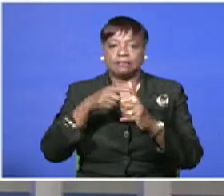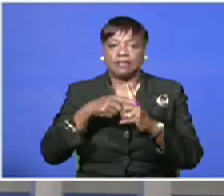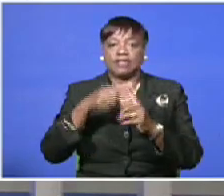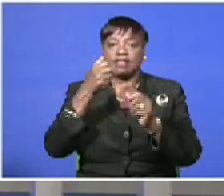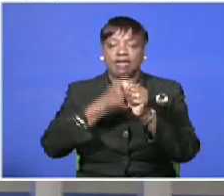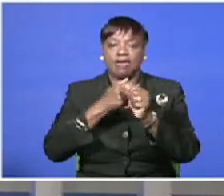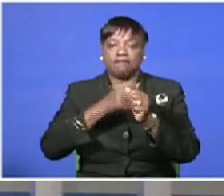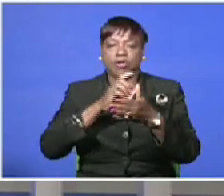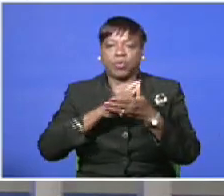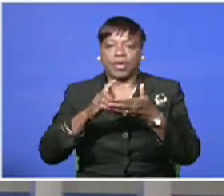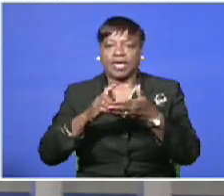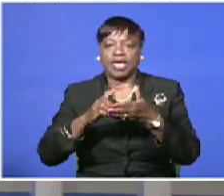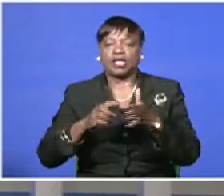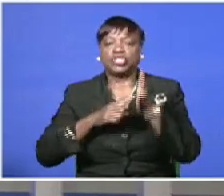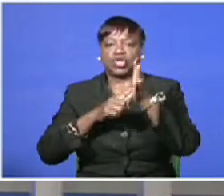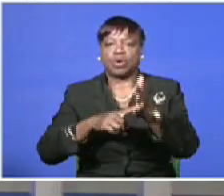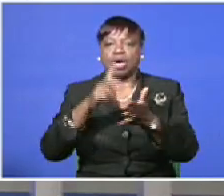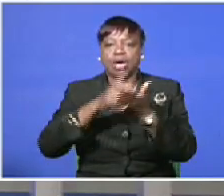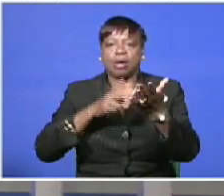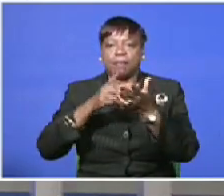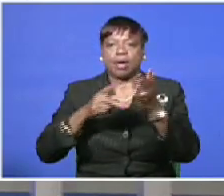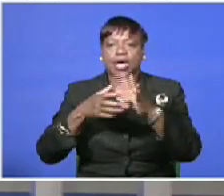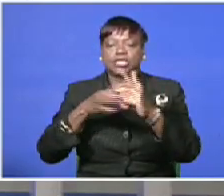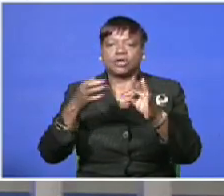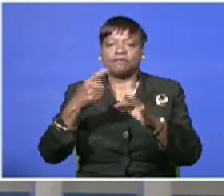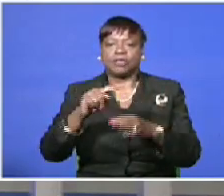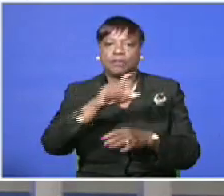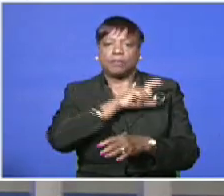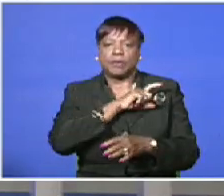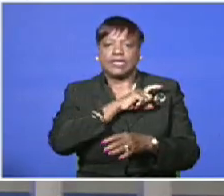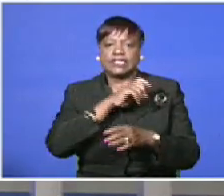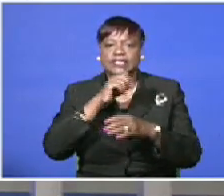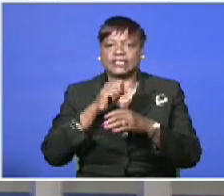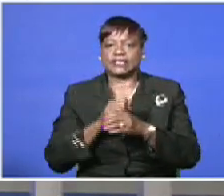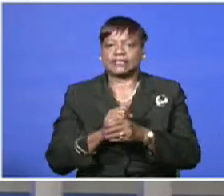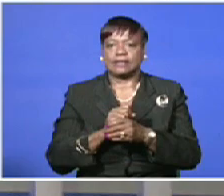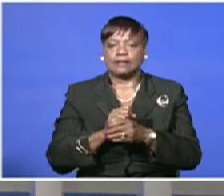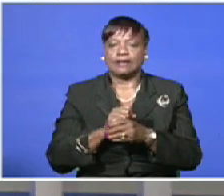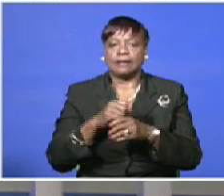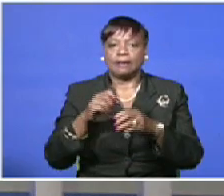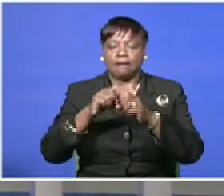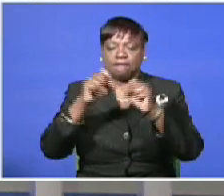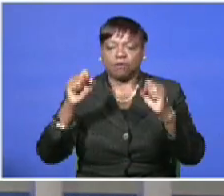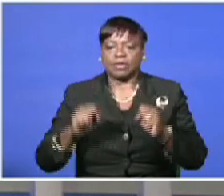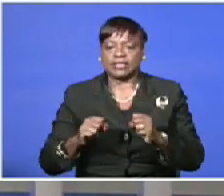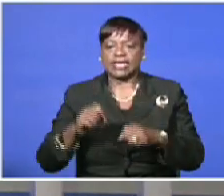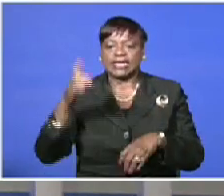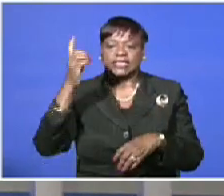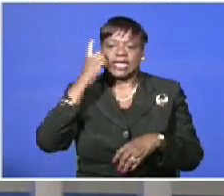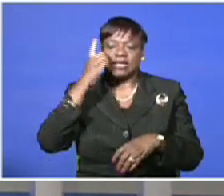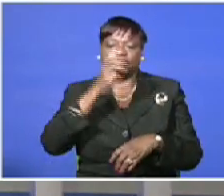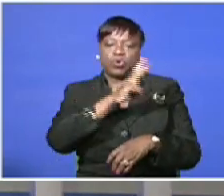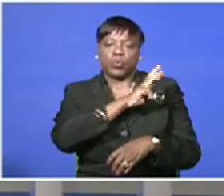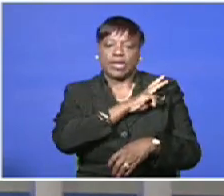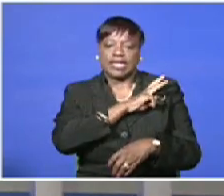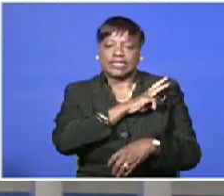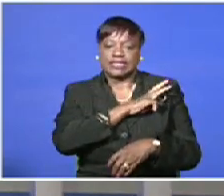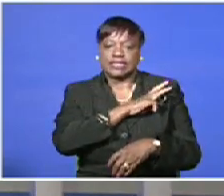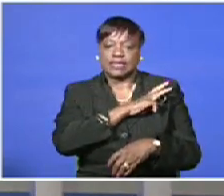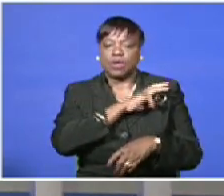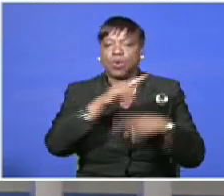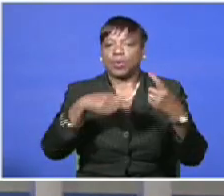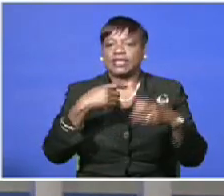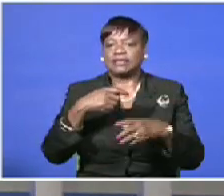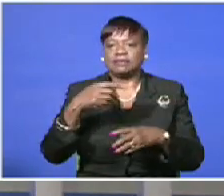force. Tonight, we begin with part 1 of the Forensic Lab. DeAndre Williamson went behind the scenes and tells us how